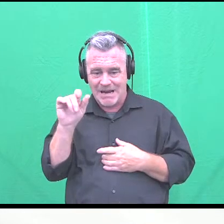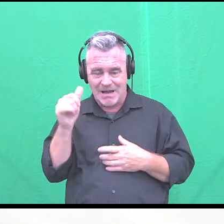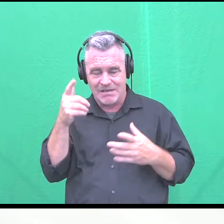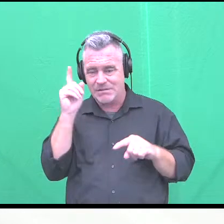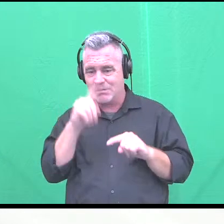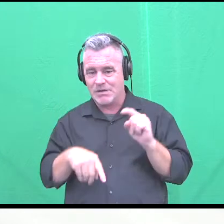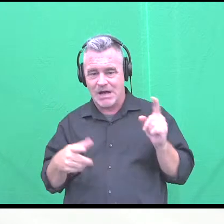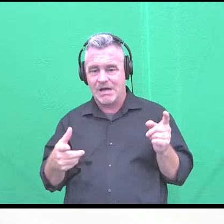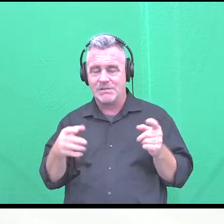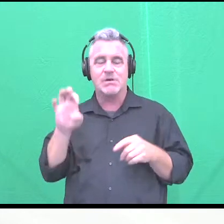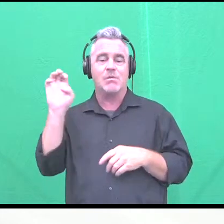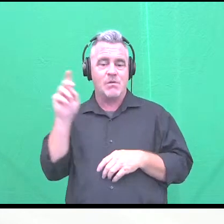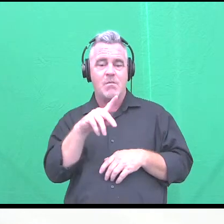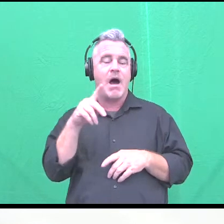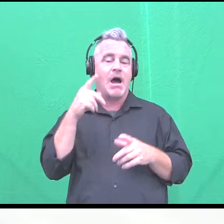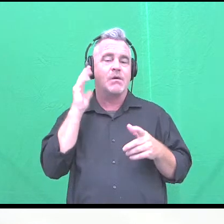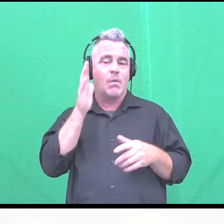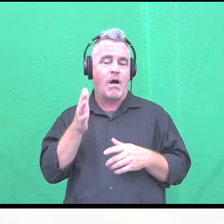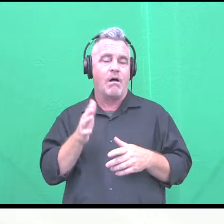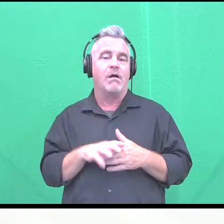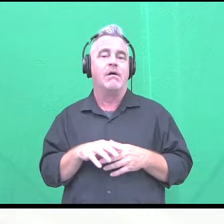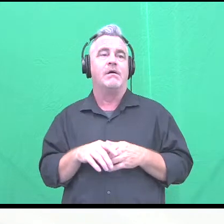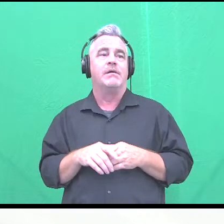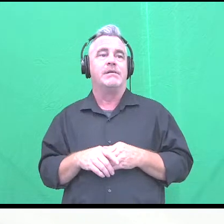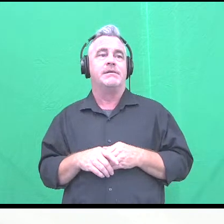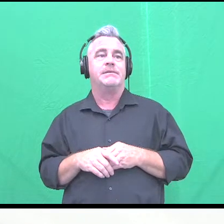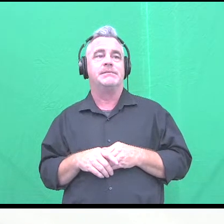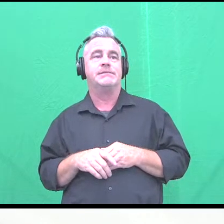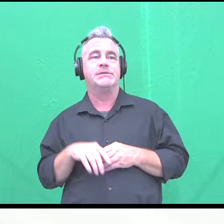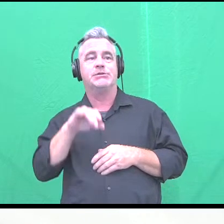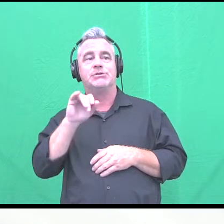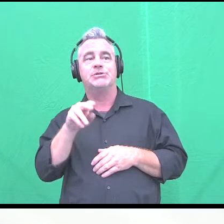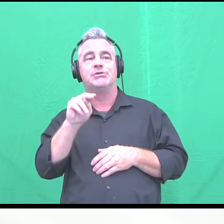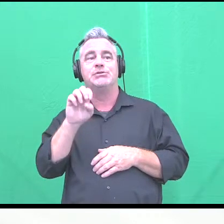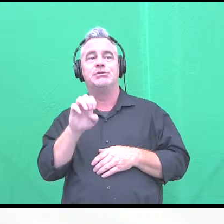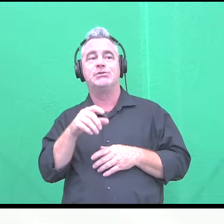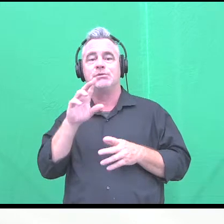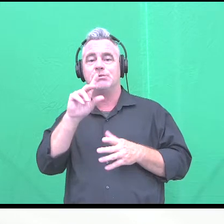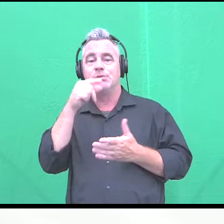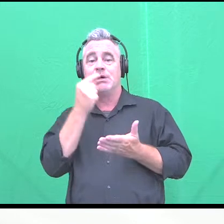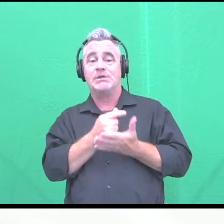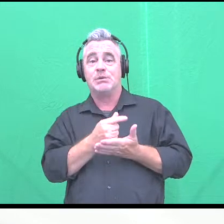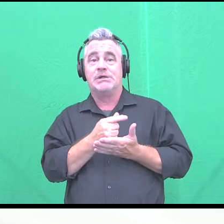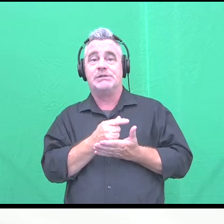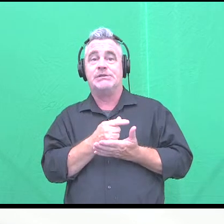to that. We did return in June with our graduation